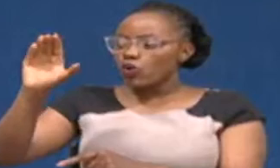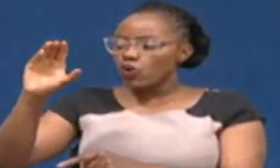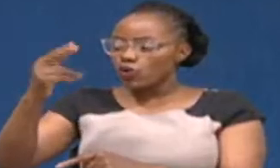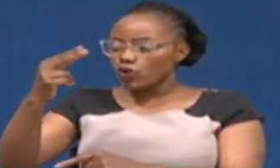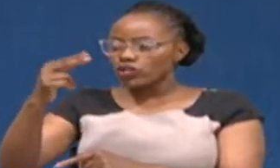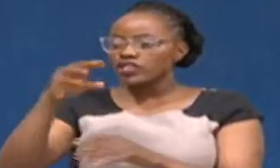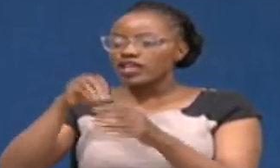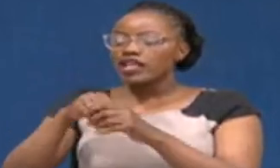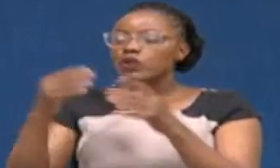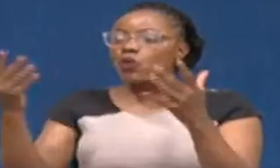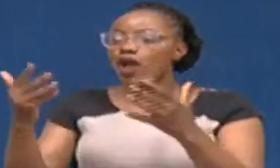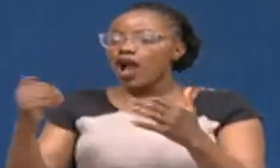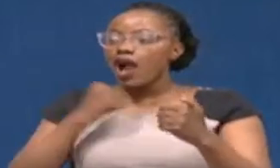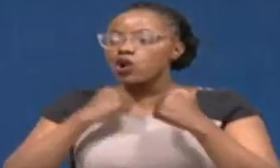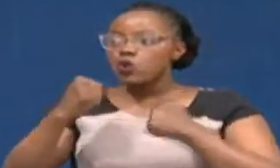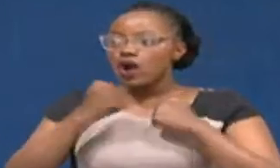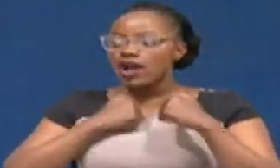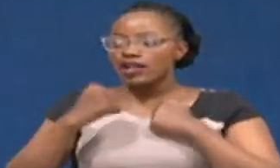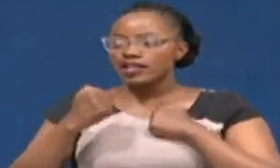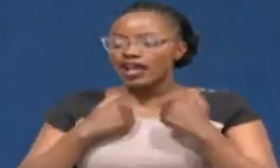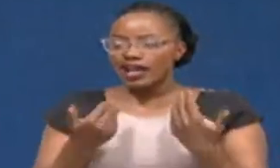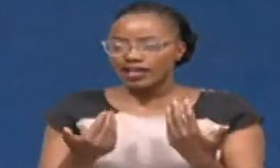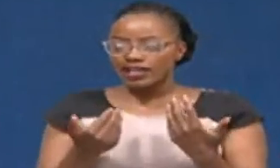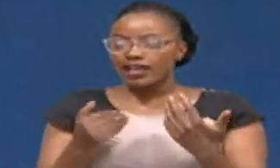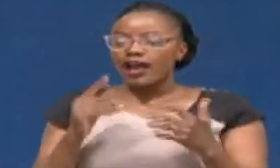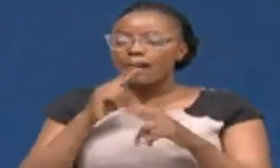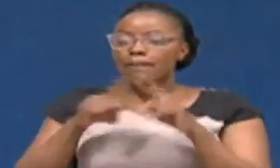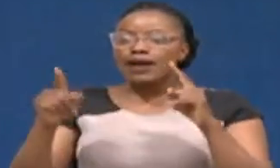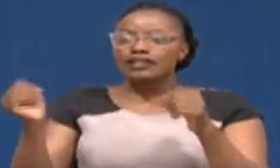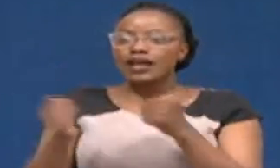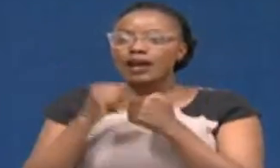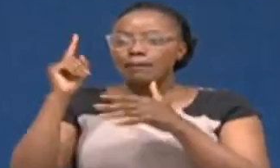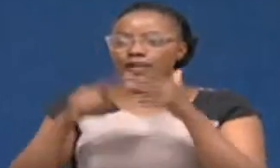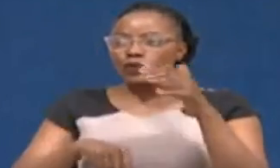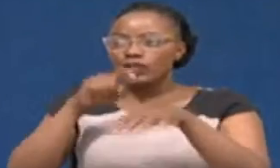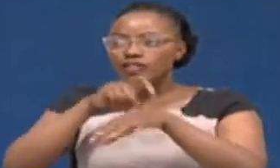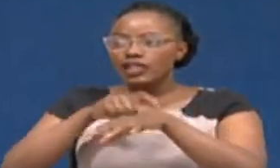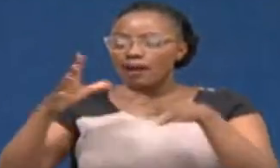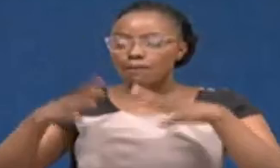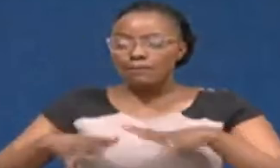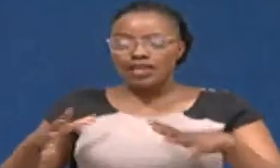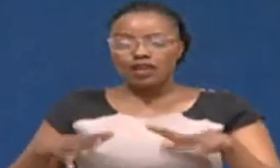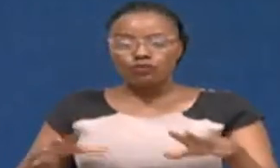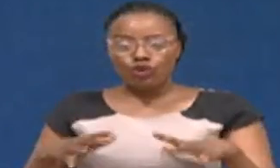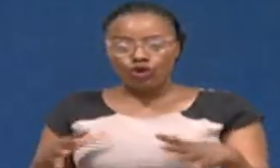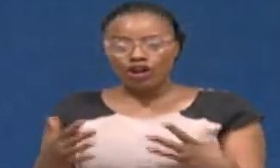Rwanda. Yeah. Now, Rwanda. What happens when people